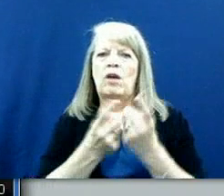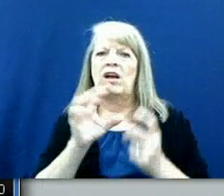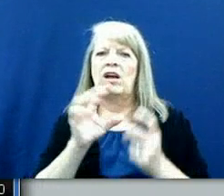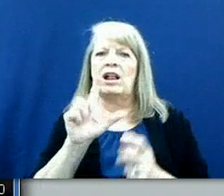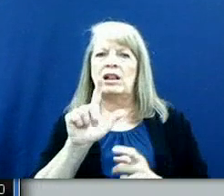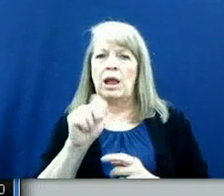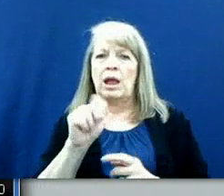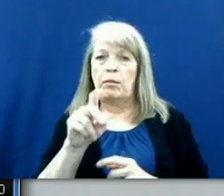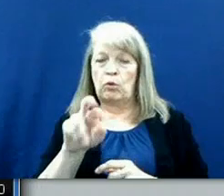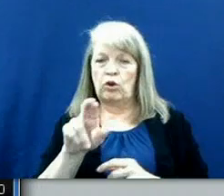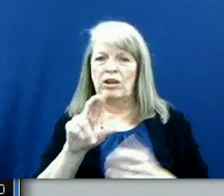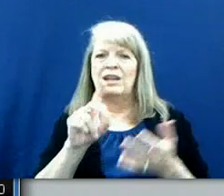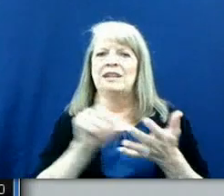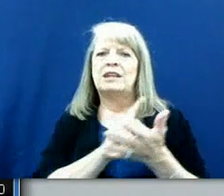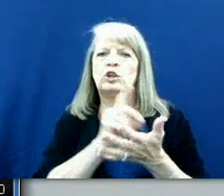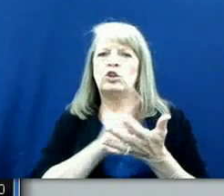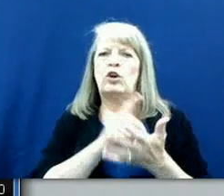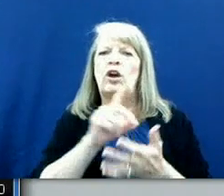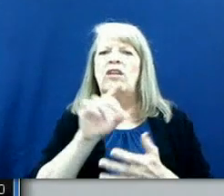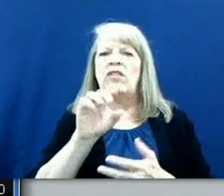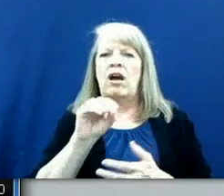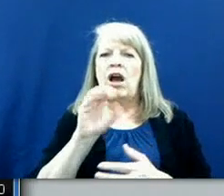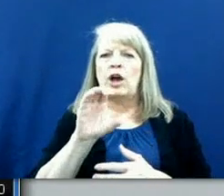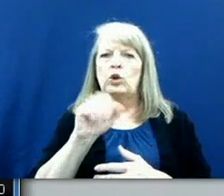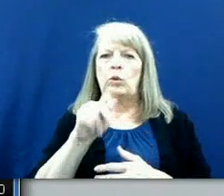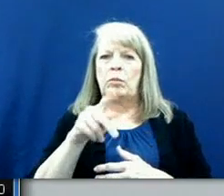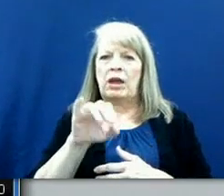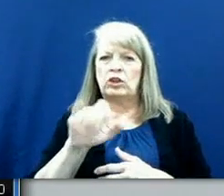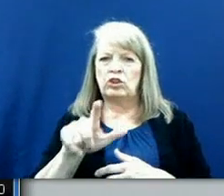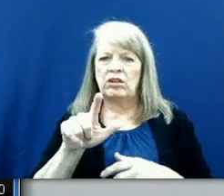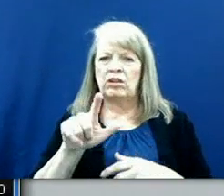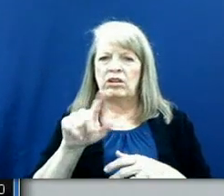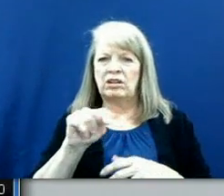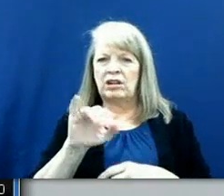of Occupational Titles.